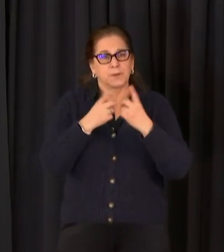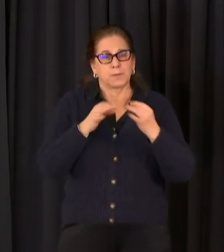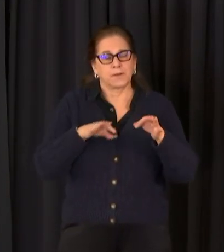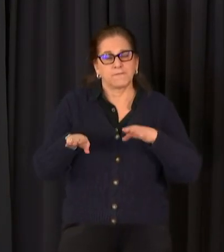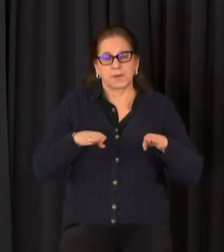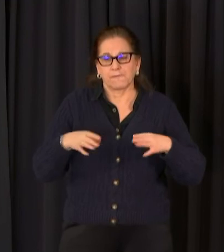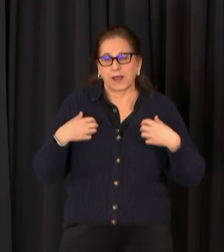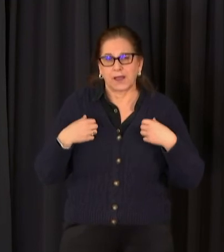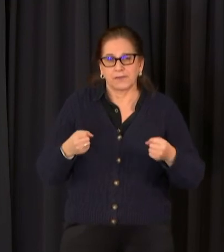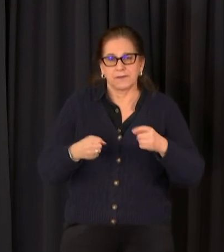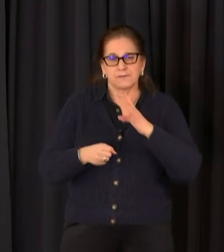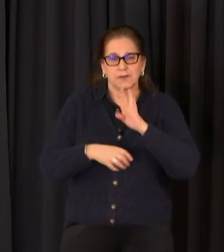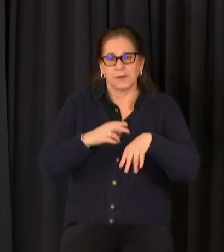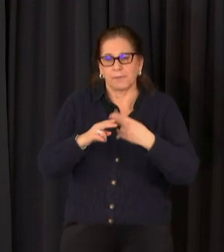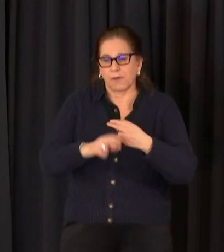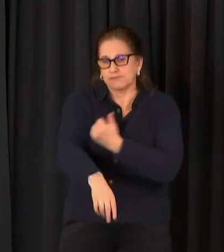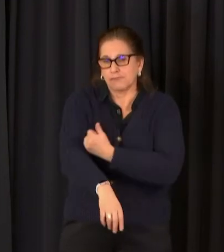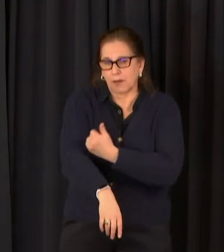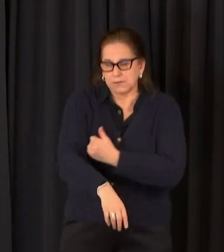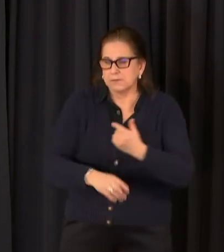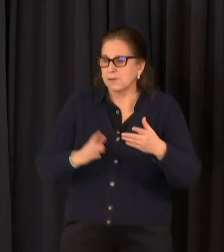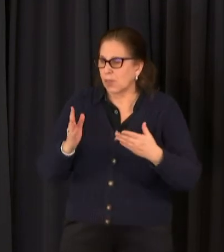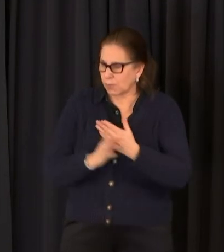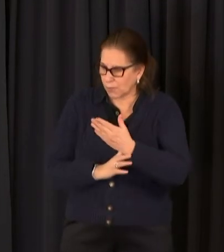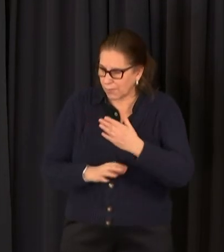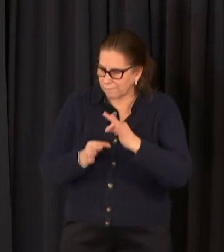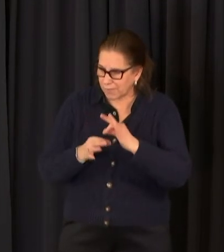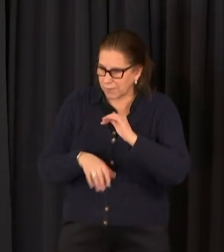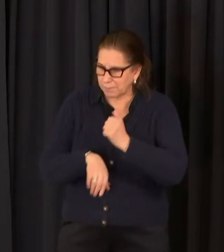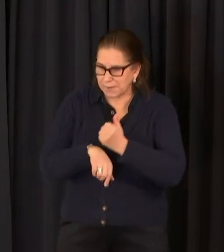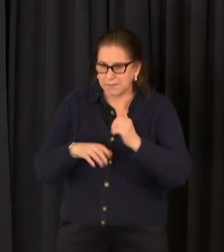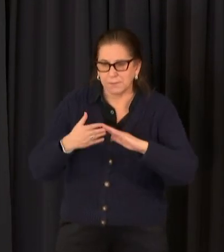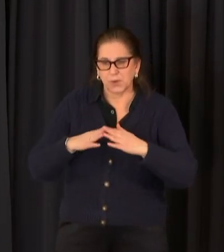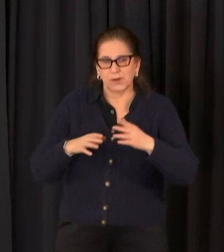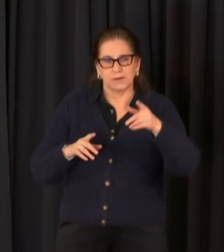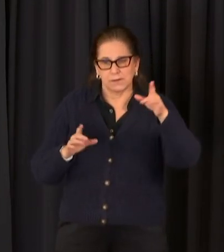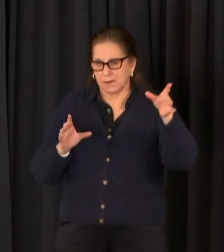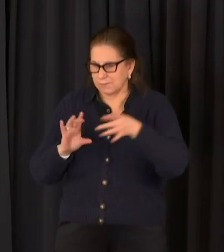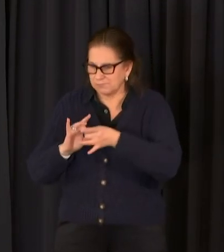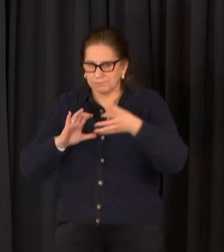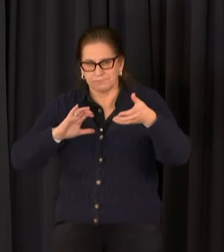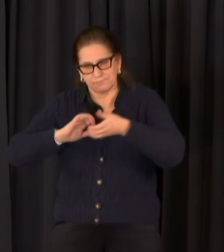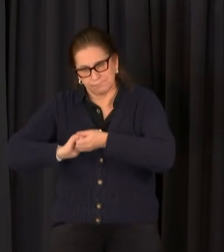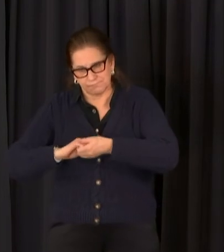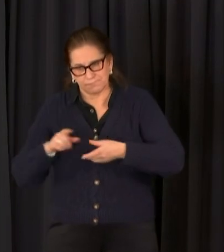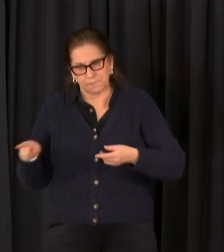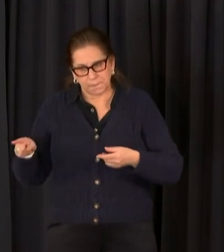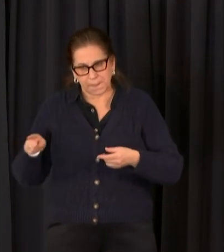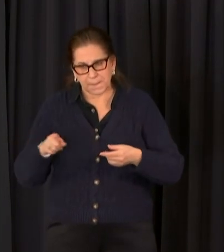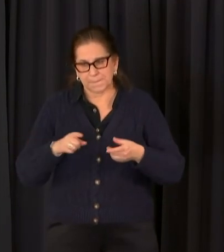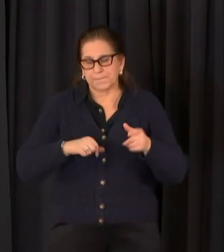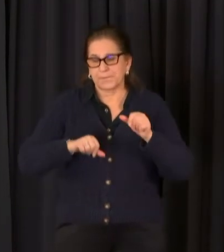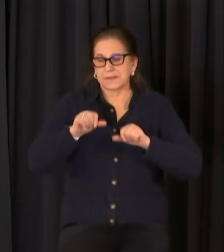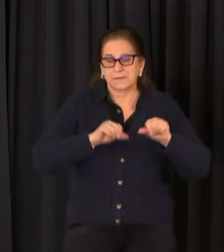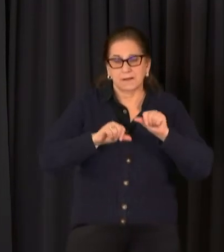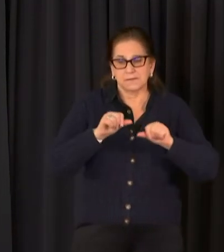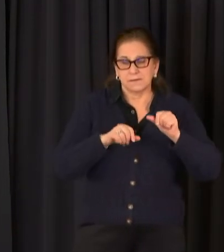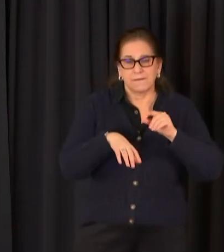disorder. So working very closely with us, we have members of the faith community that are part of our scientific advisory